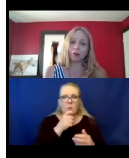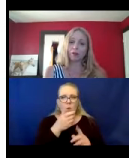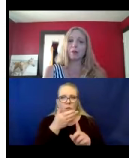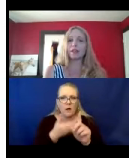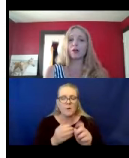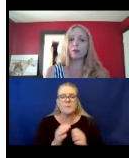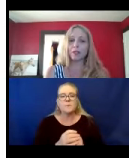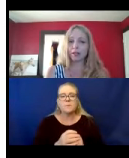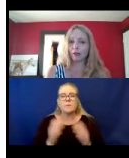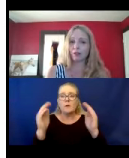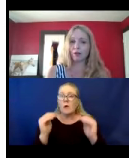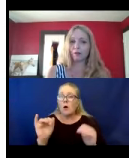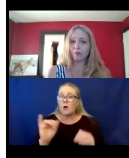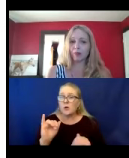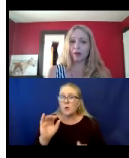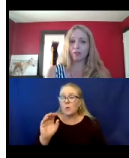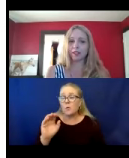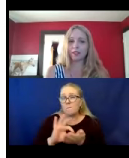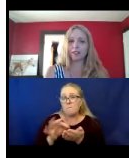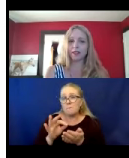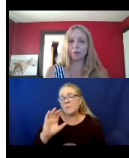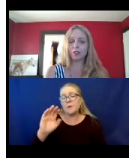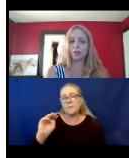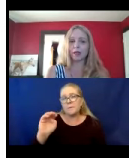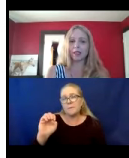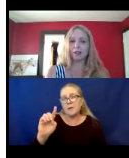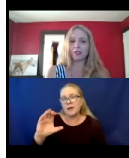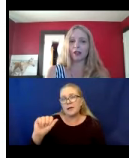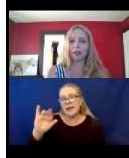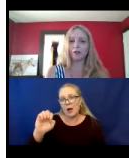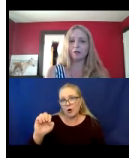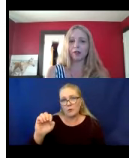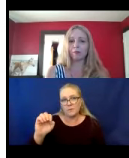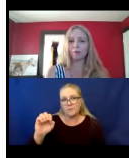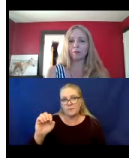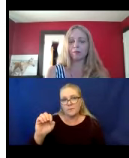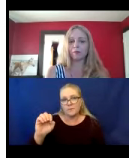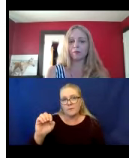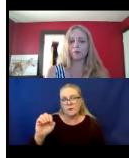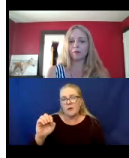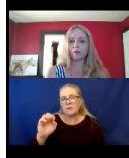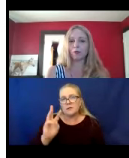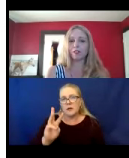Medicare, you can go to the Medicare website also, which I listed there, which is medicare.gov